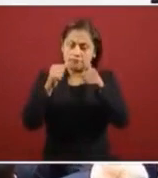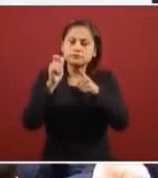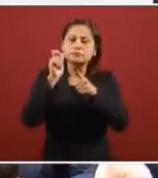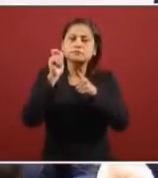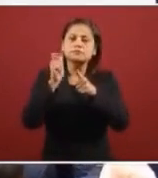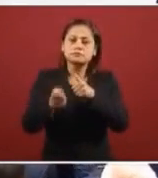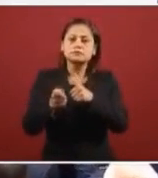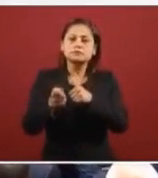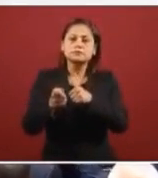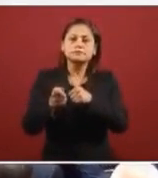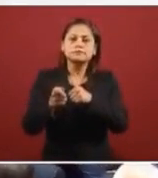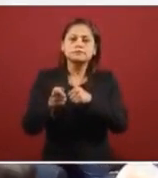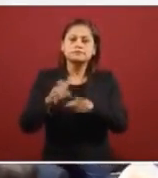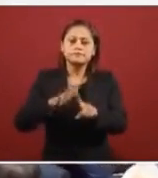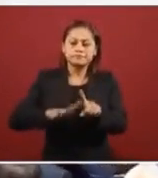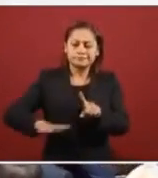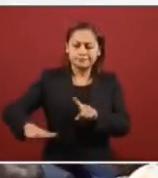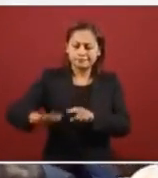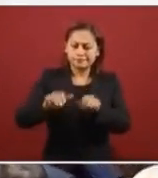margin